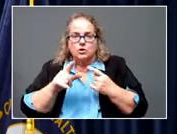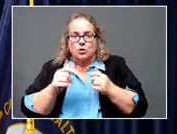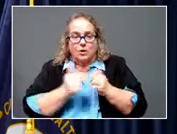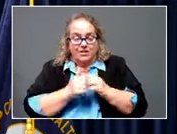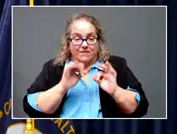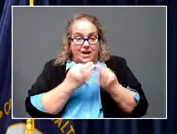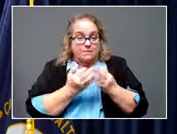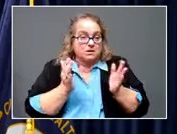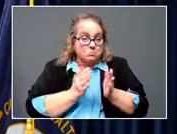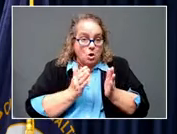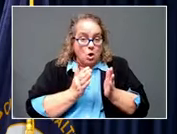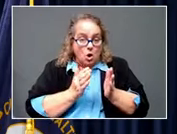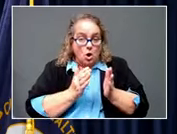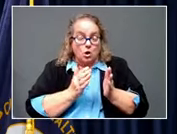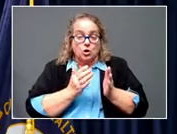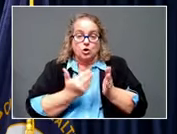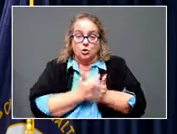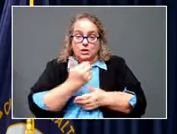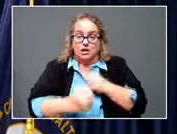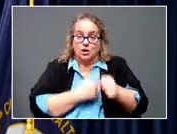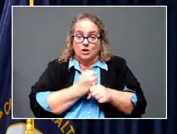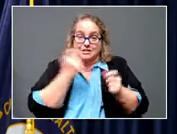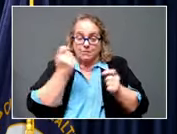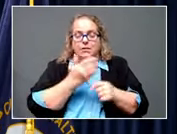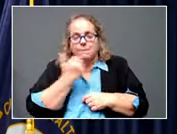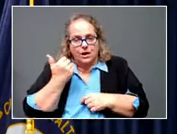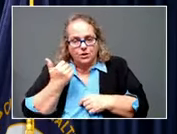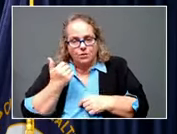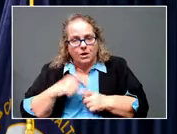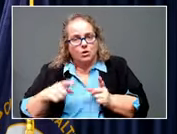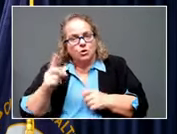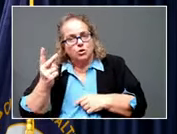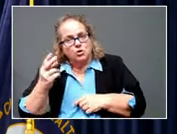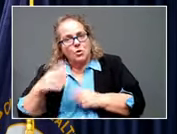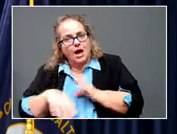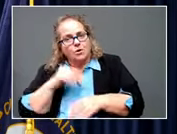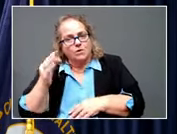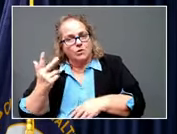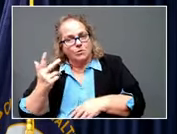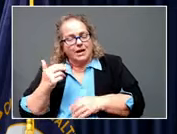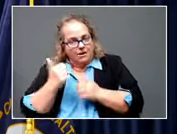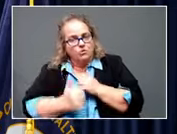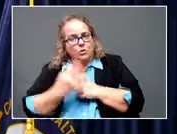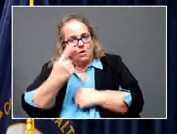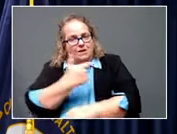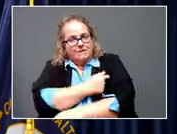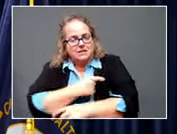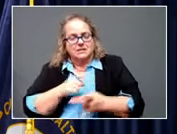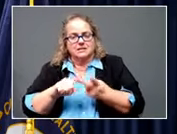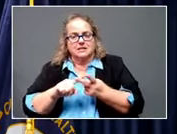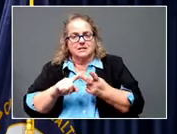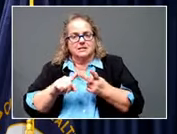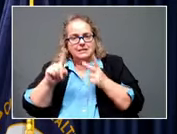better. But it's two of the three, right? Everybody vaccinated, everybody tested, or everybody